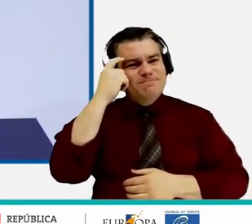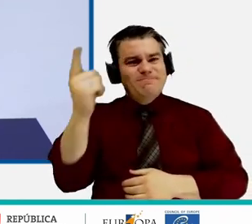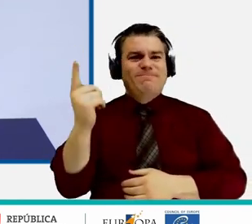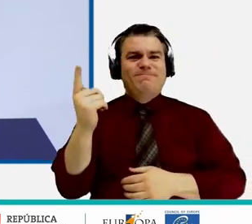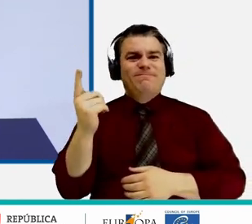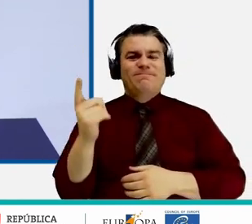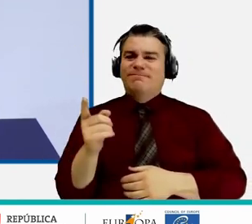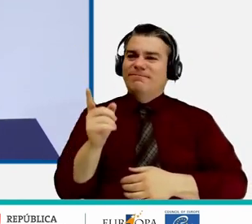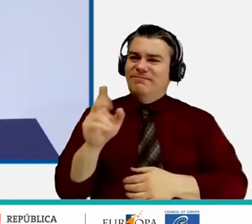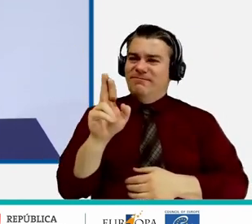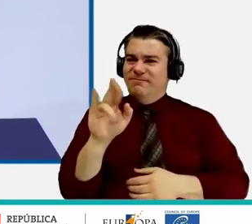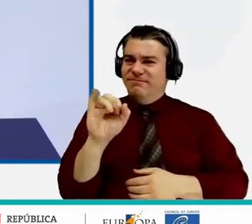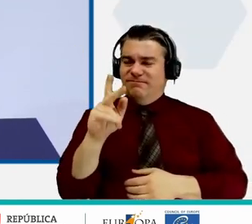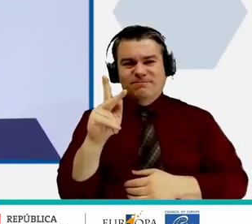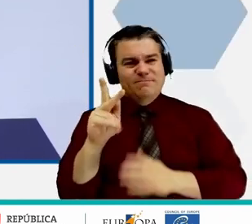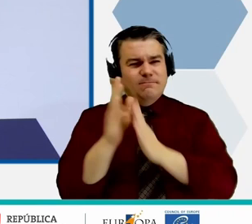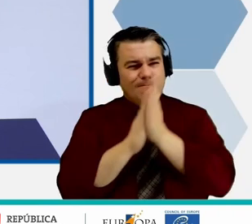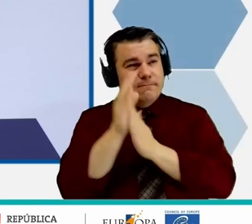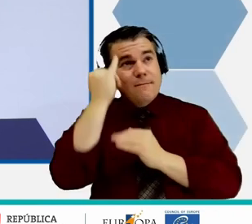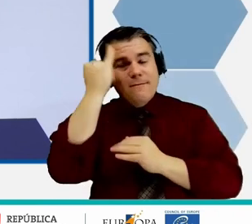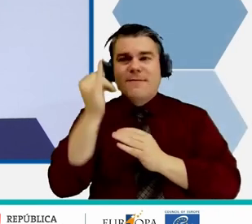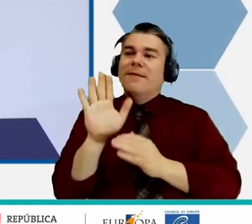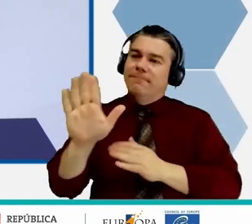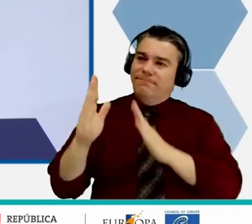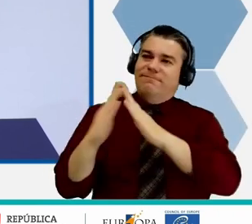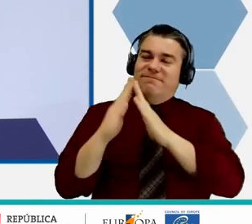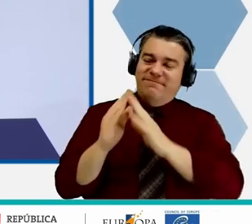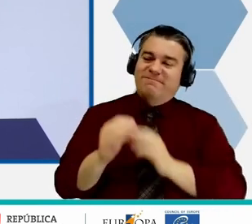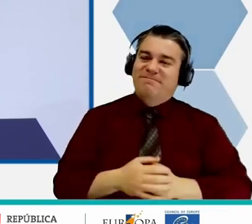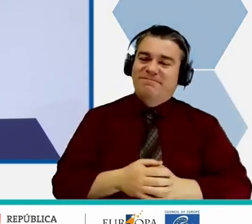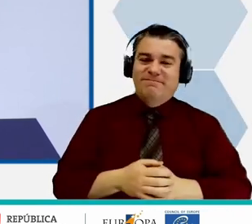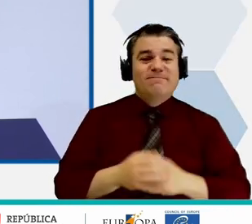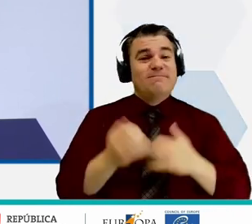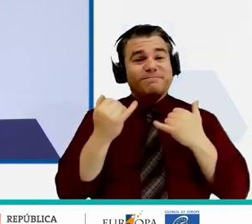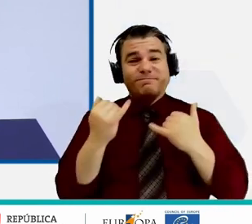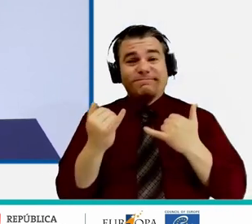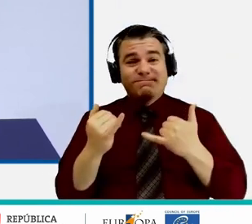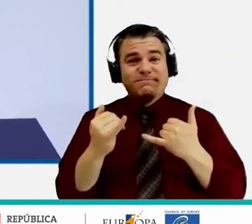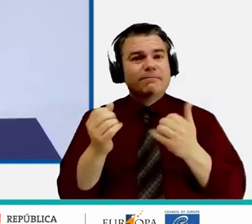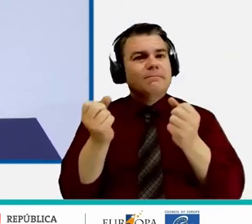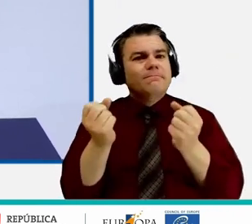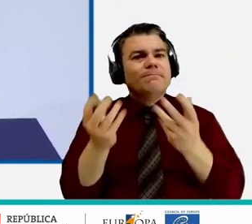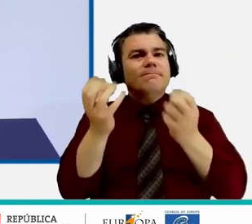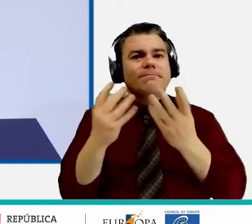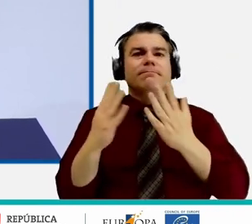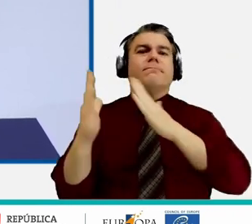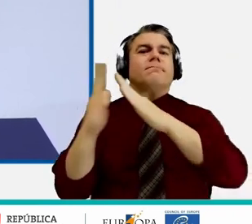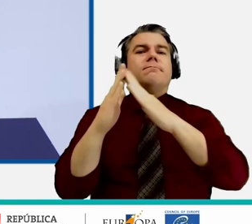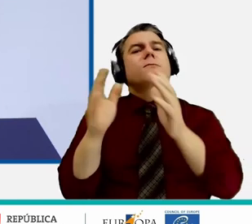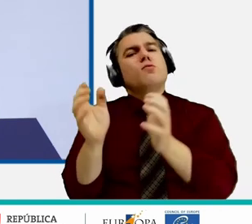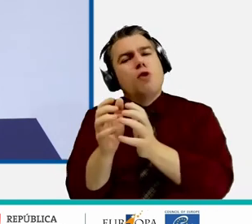have in your municipality. We have today many smaller and medium cities joining